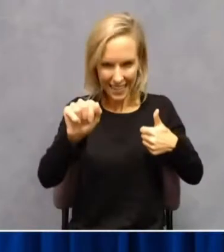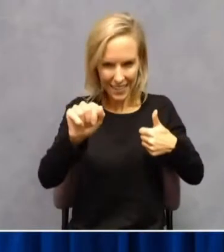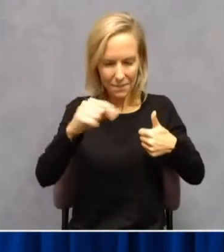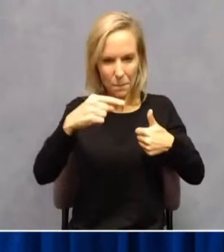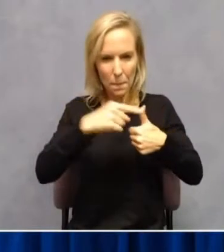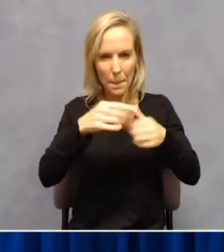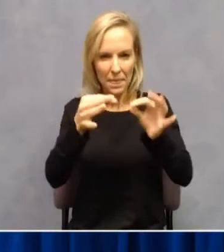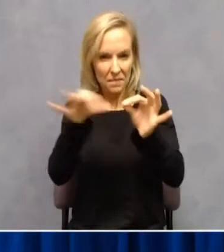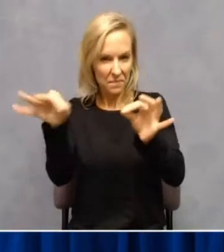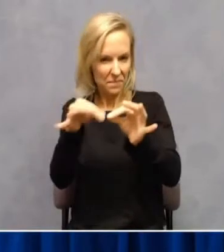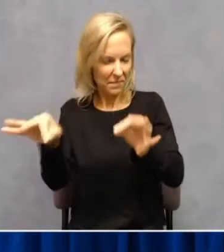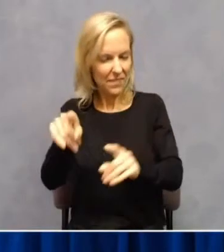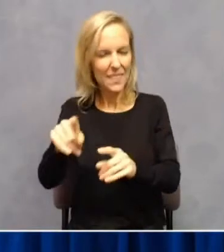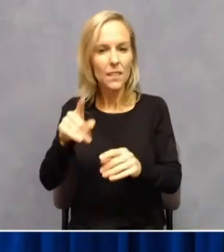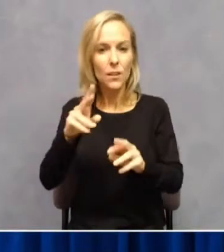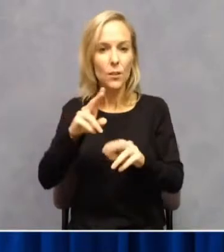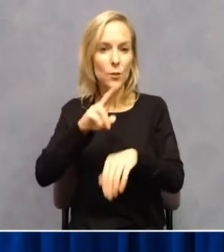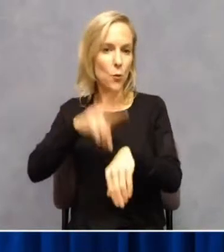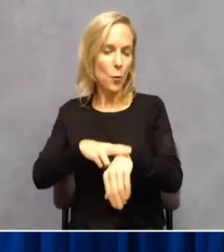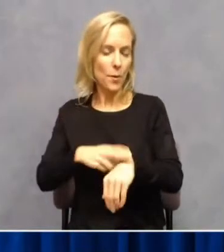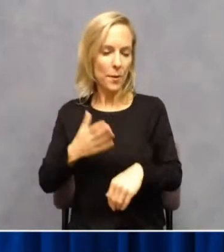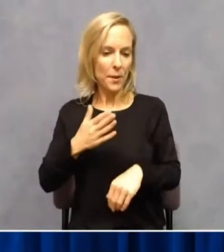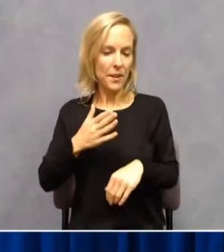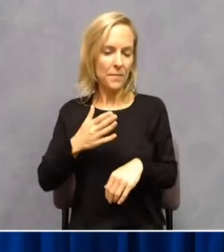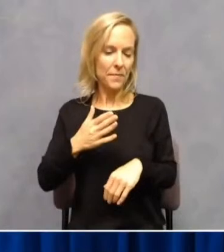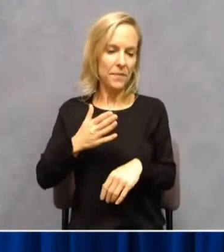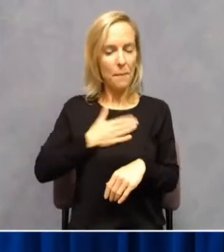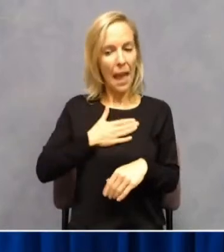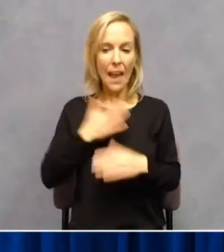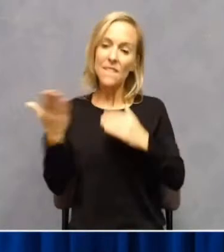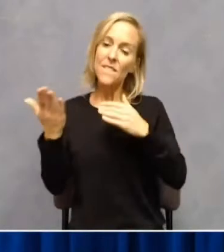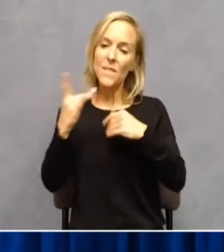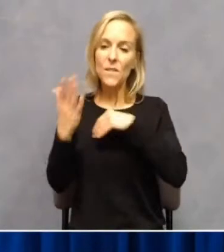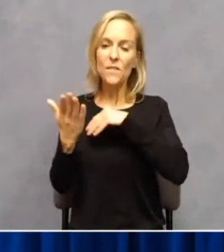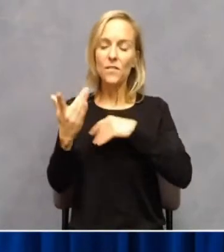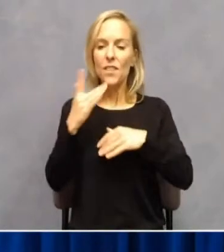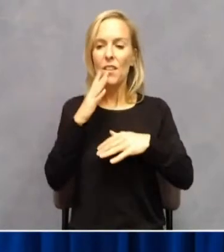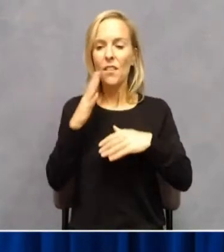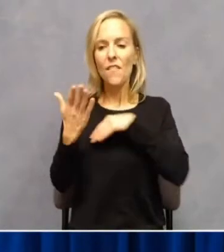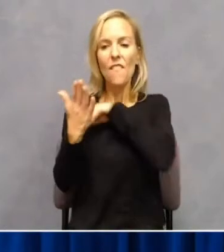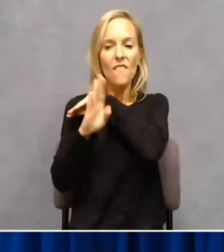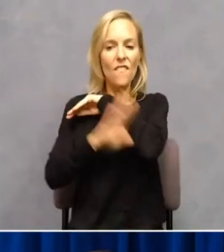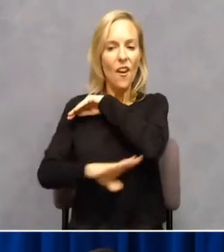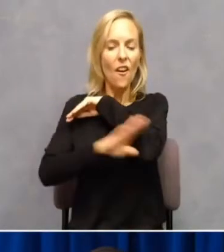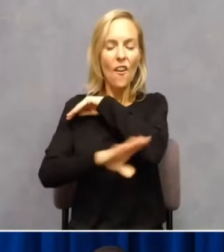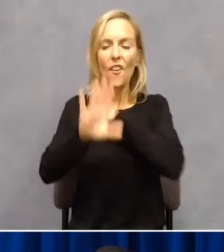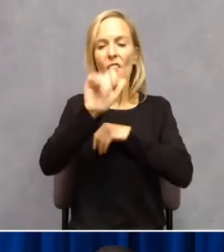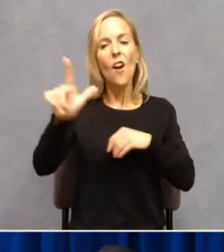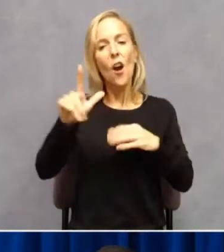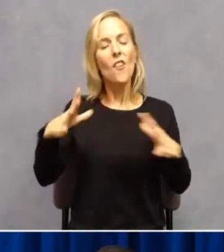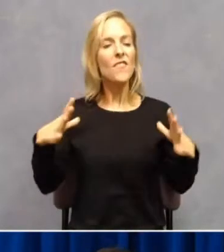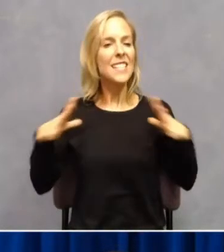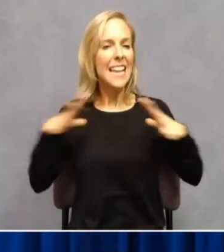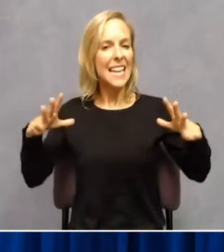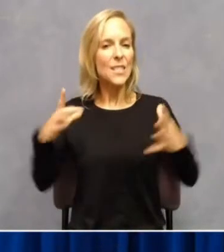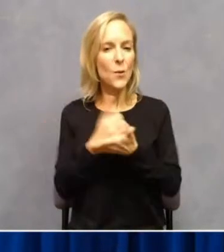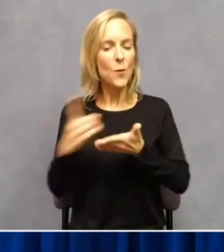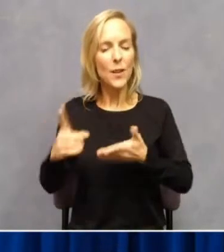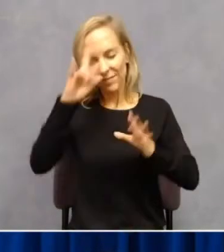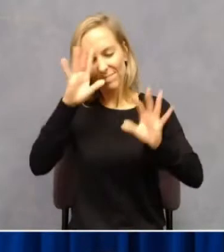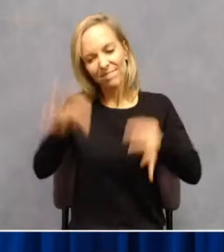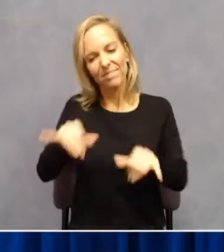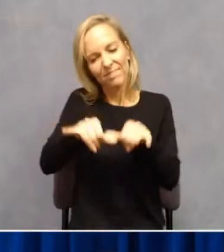normally her fall vacation week, but they are staying local. We appreciate them masking up. We